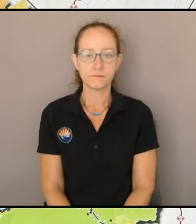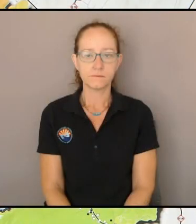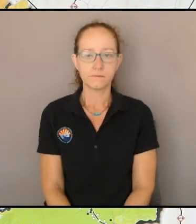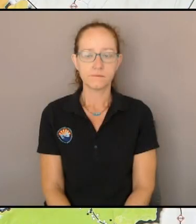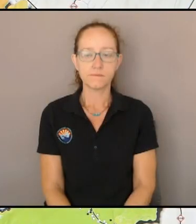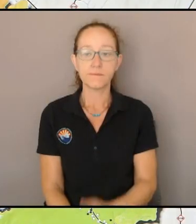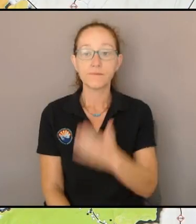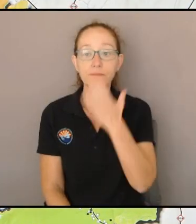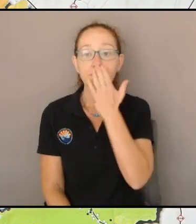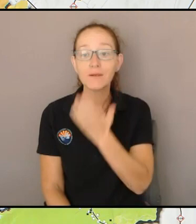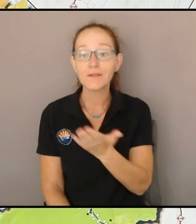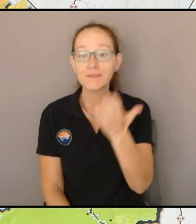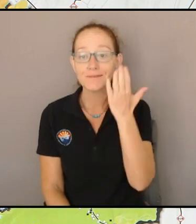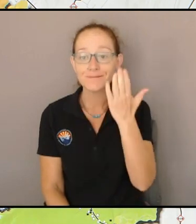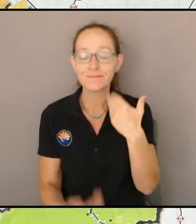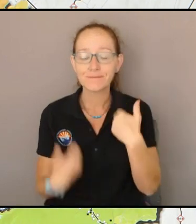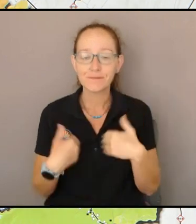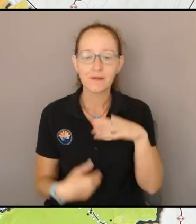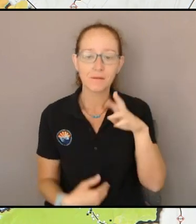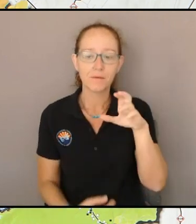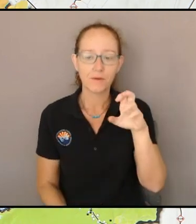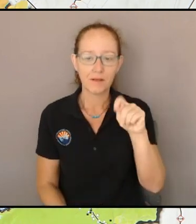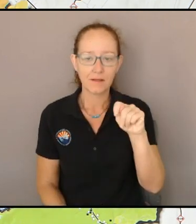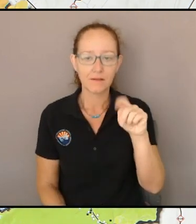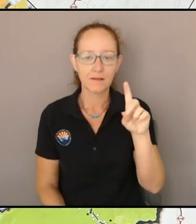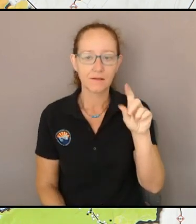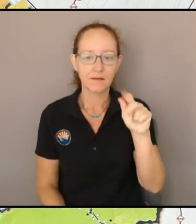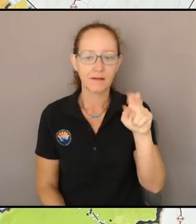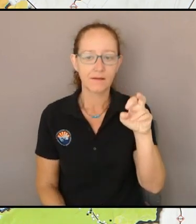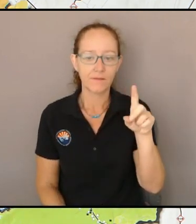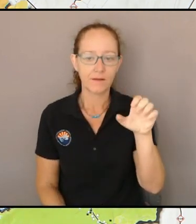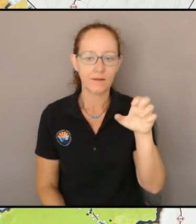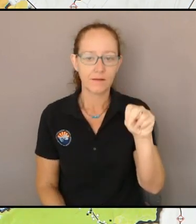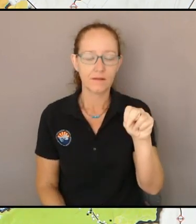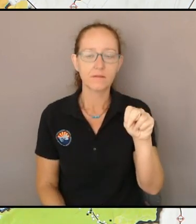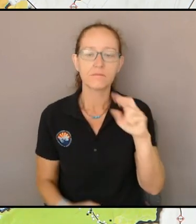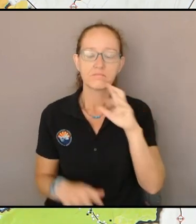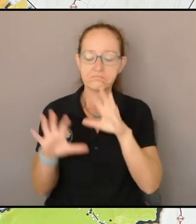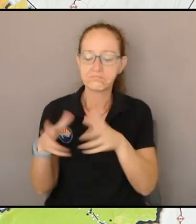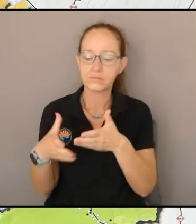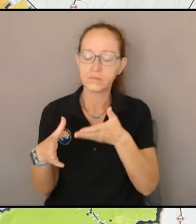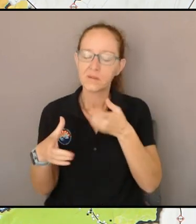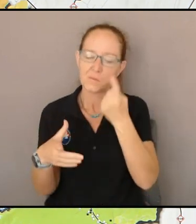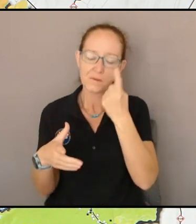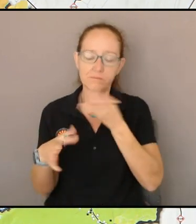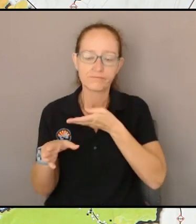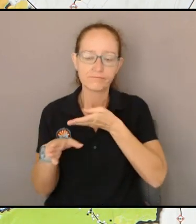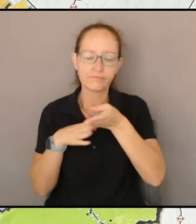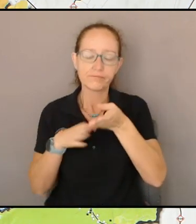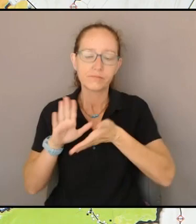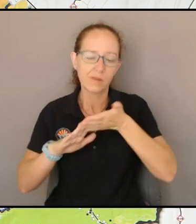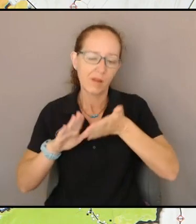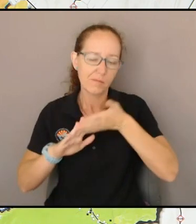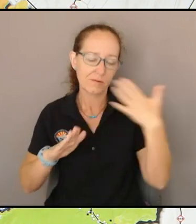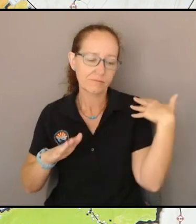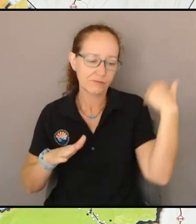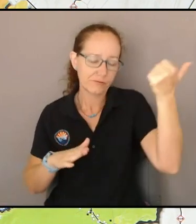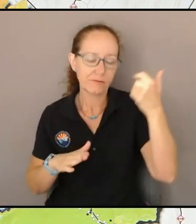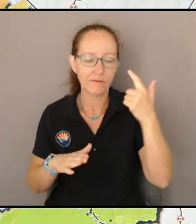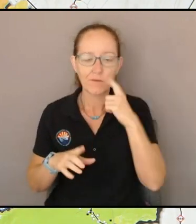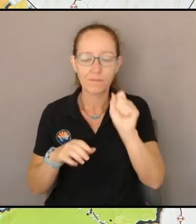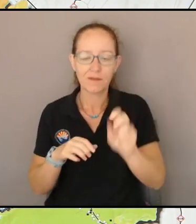Hey, good morning. My name is Brent Davidson. I'm one of the operations section chiefs with Southwest Incident Management Team